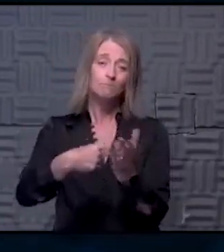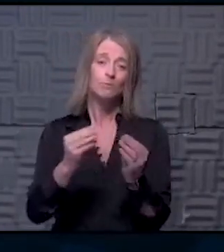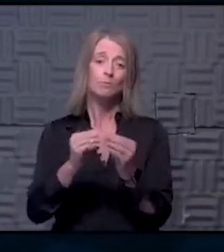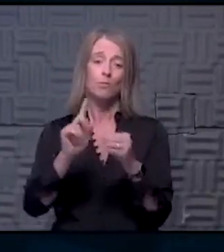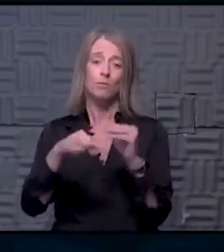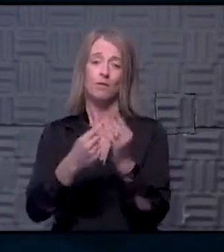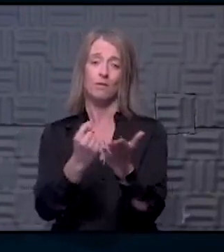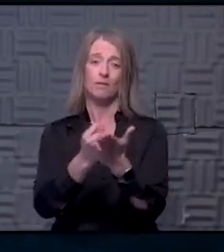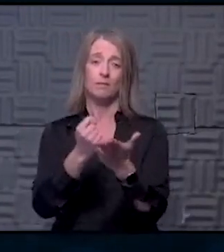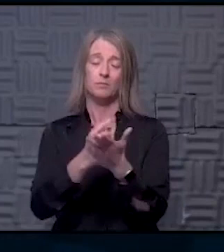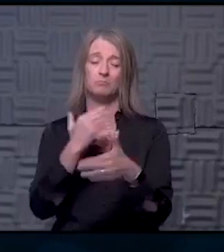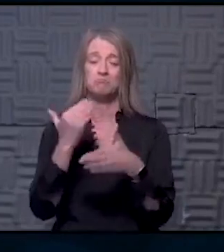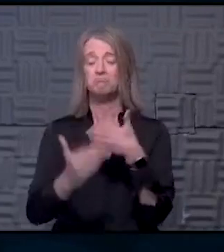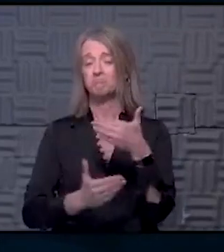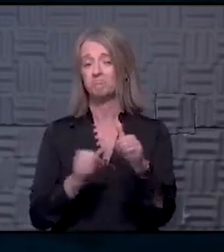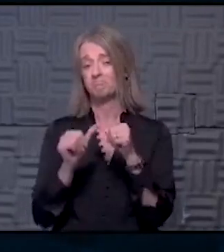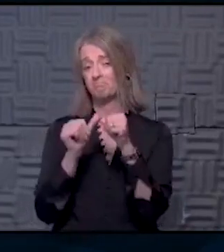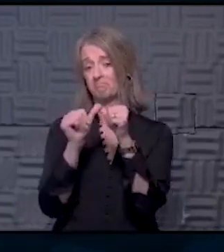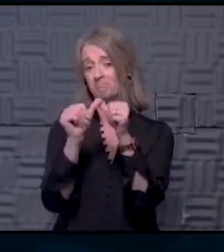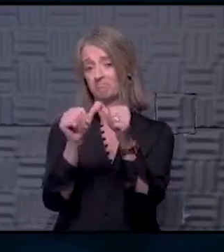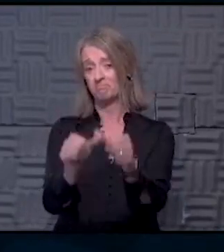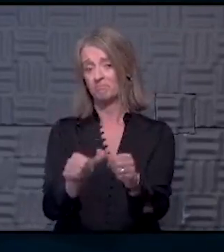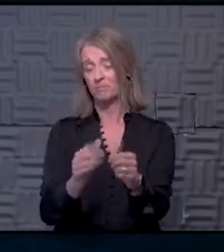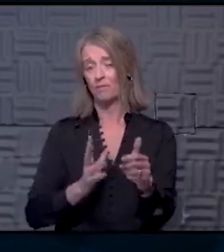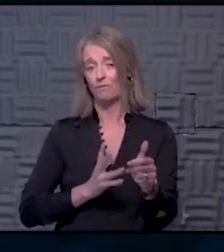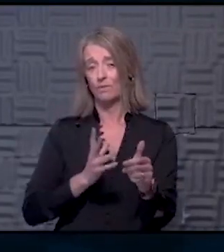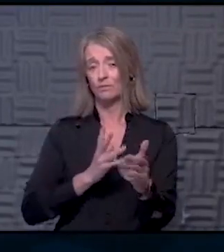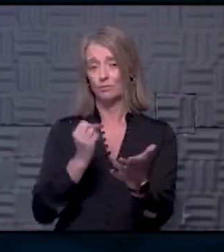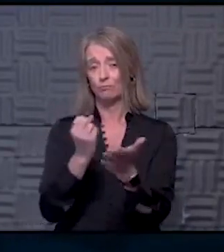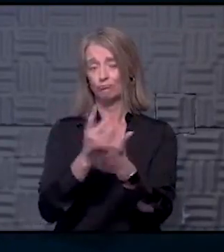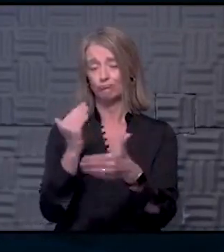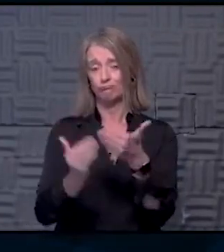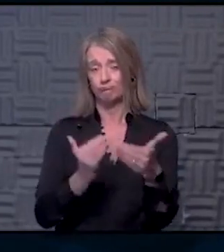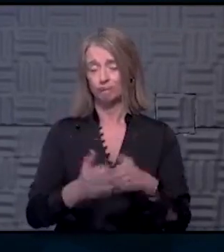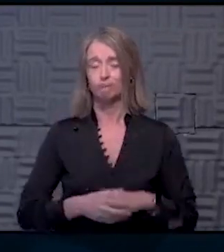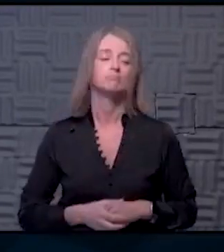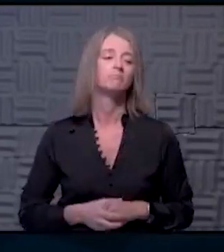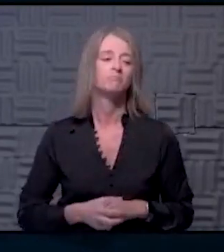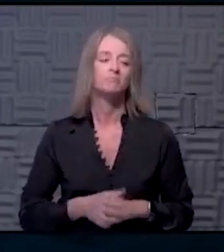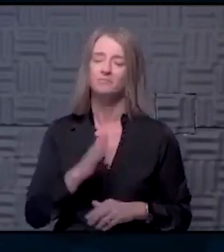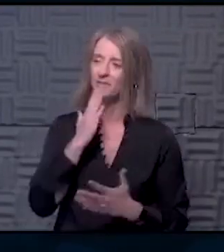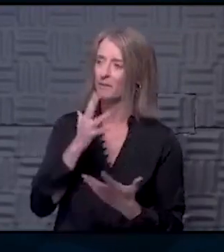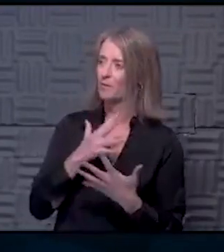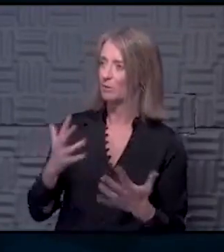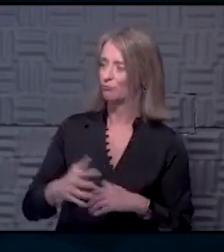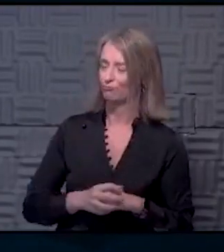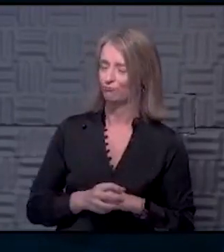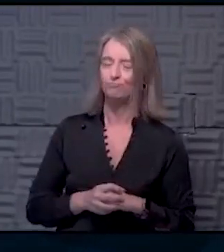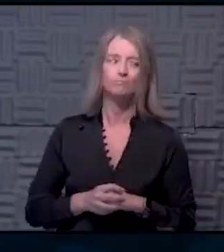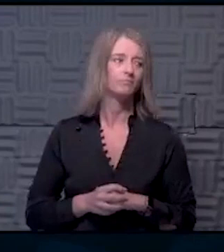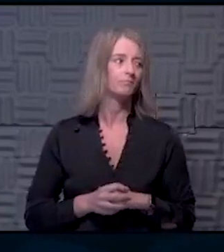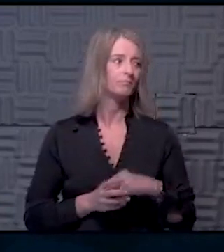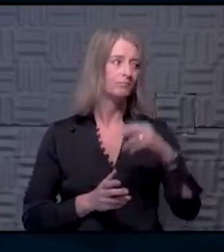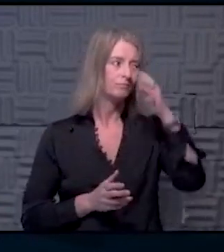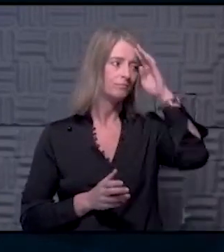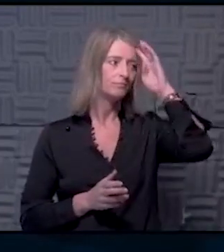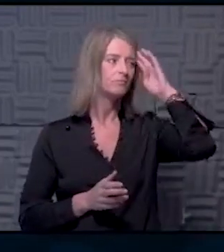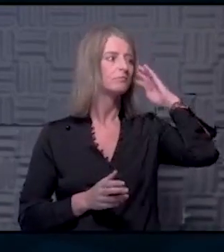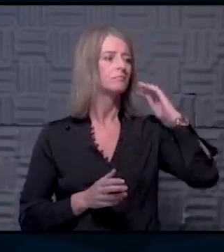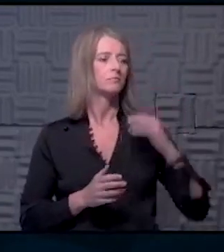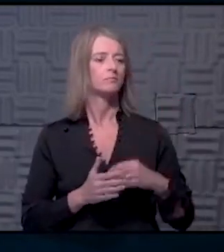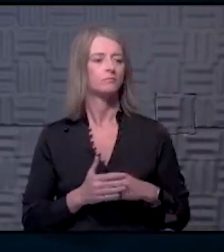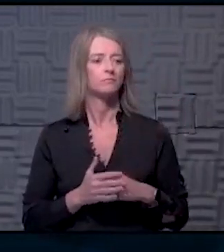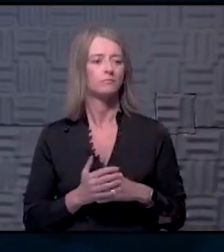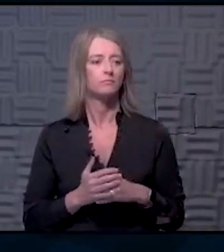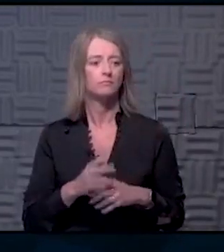this therapy as it continues through the official approval process. Thank you very much. Can we put where you can? Yes,